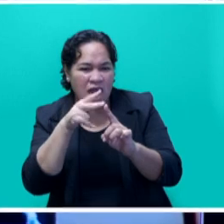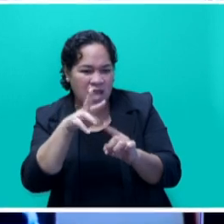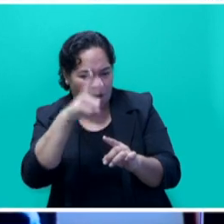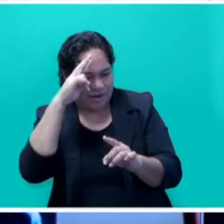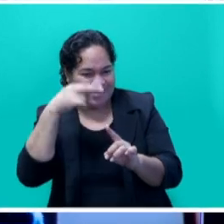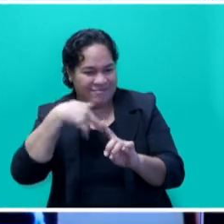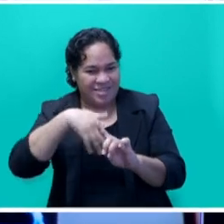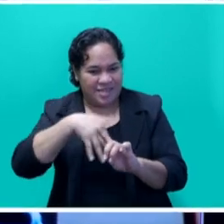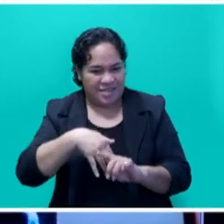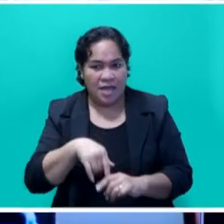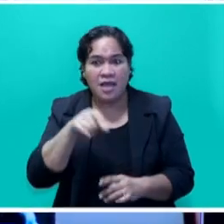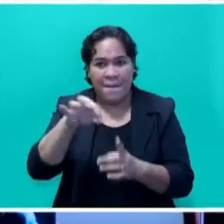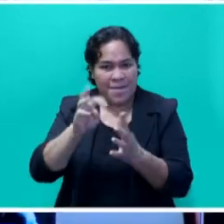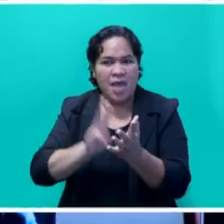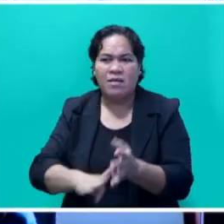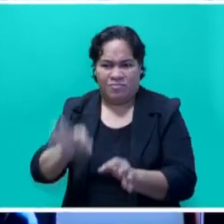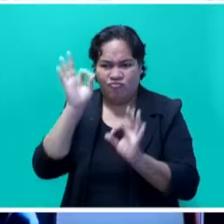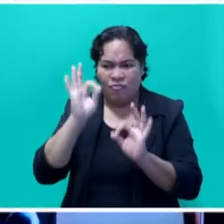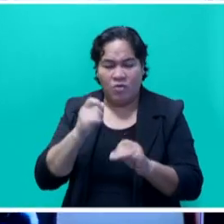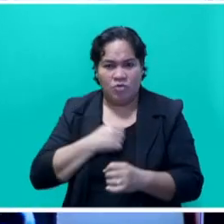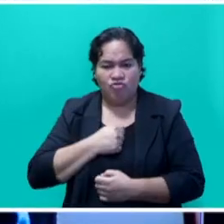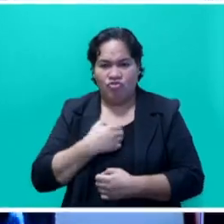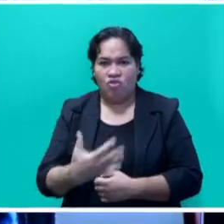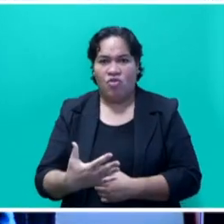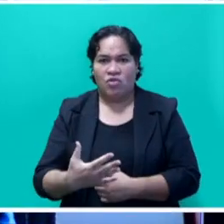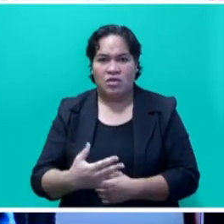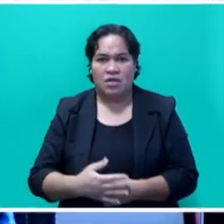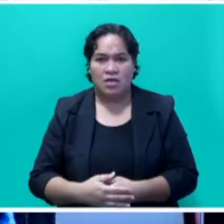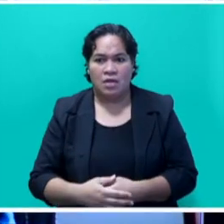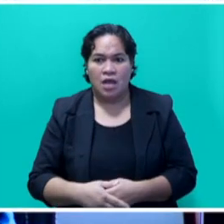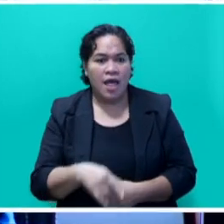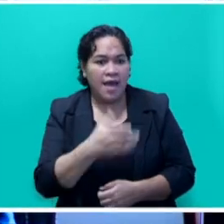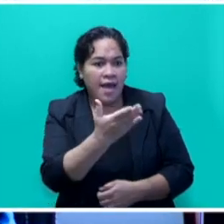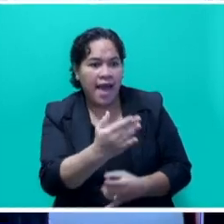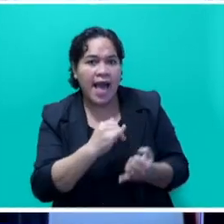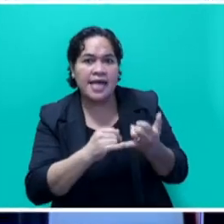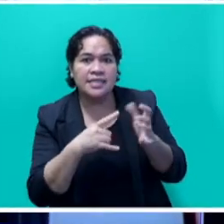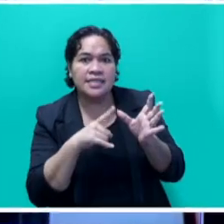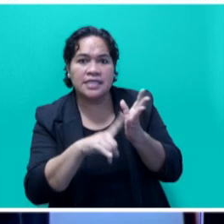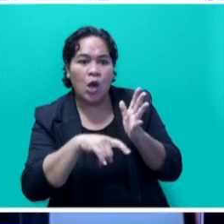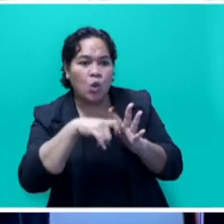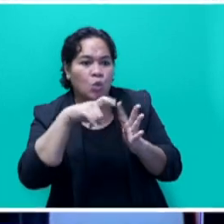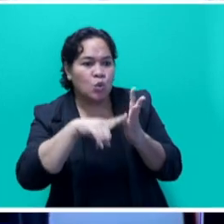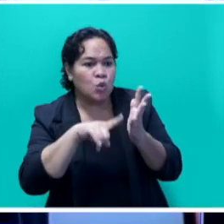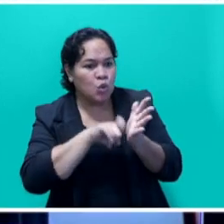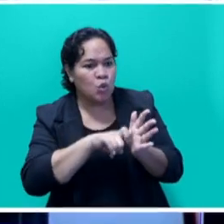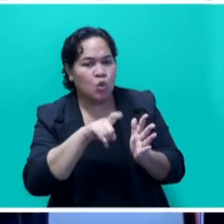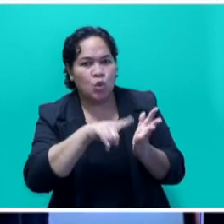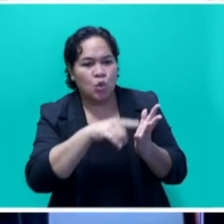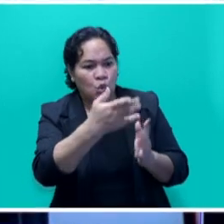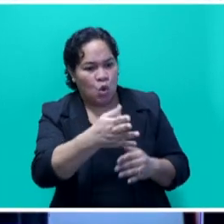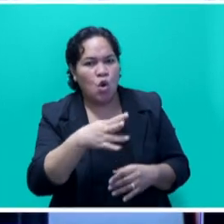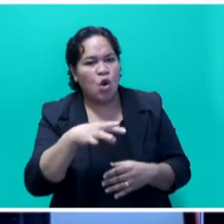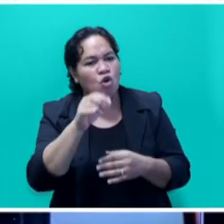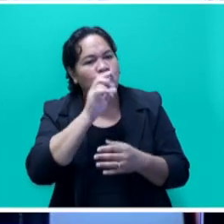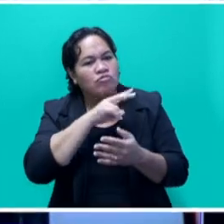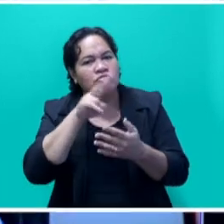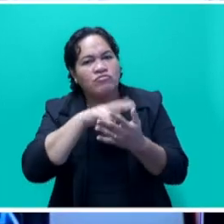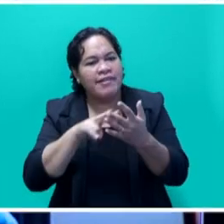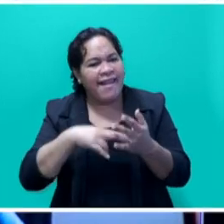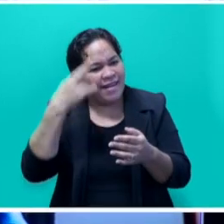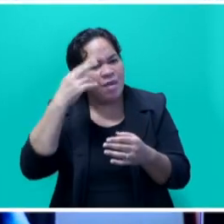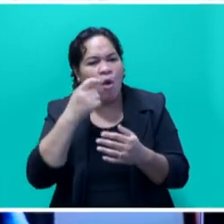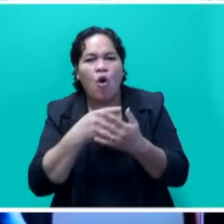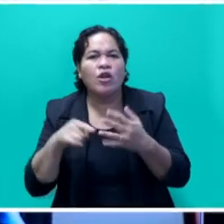Minister is absolutely right. I mean, I was quite shocked that Honorable Saukuru was reading out the names of only the Fijian rugby players from the Western